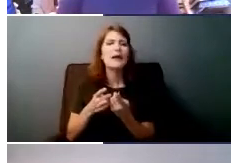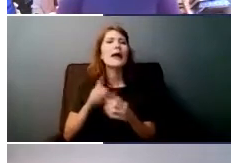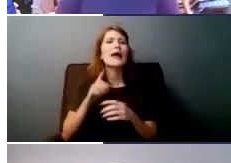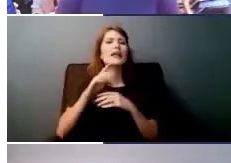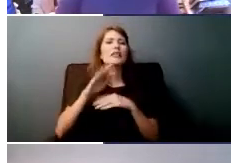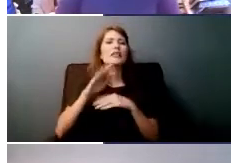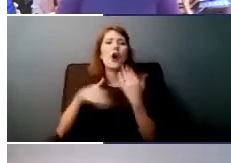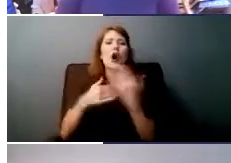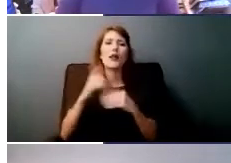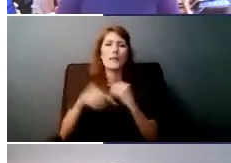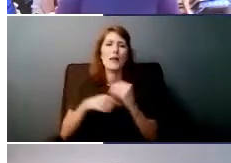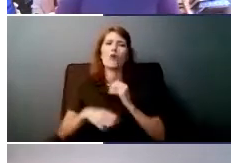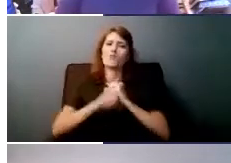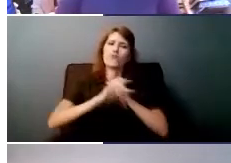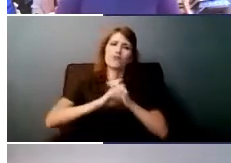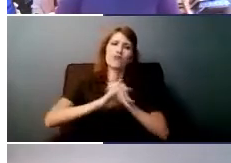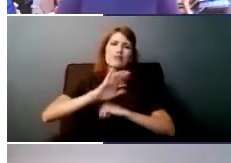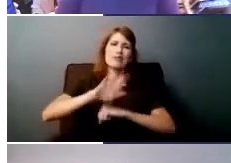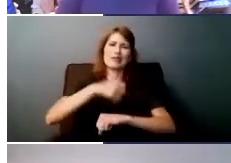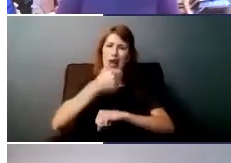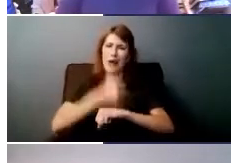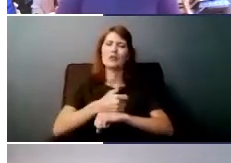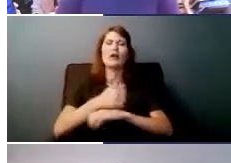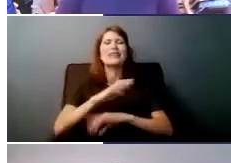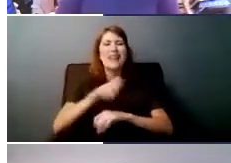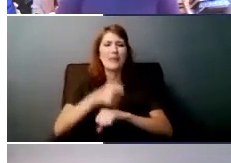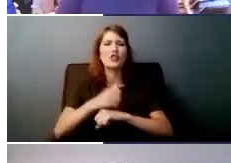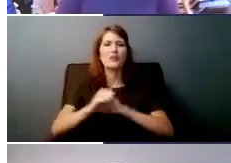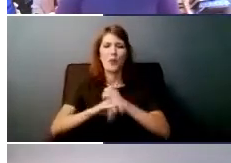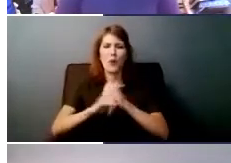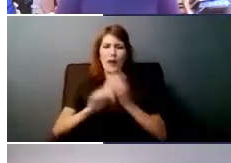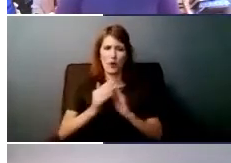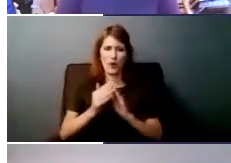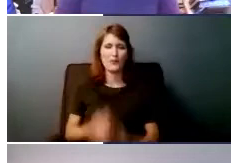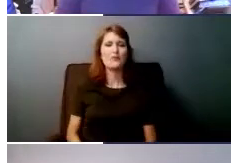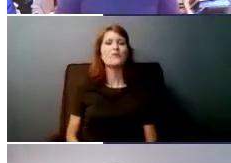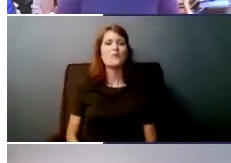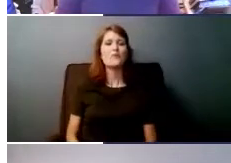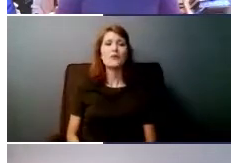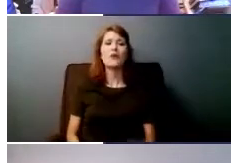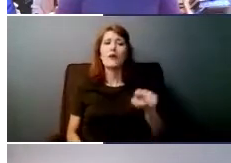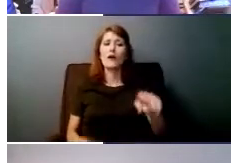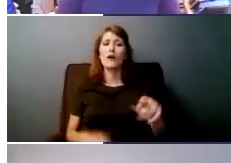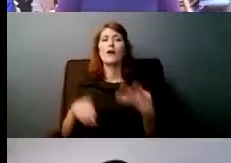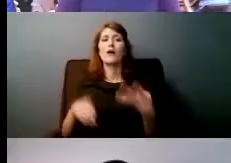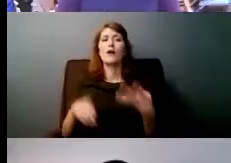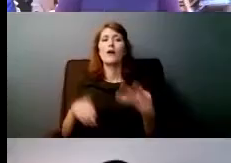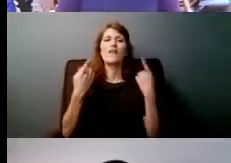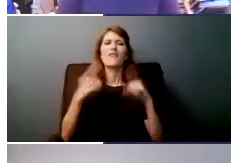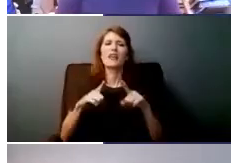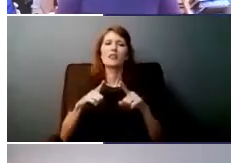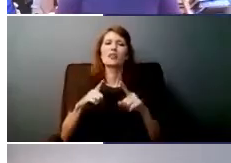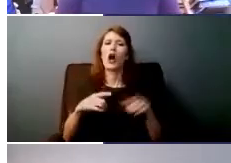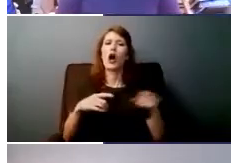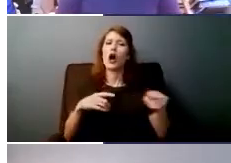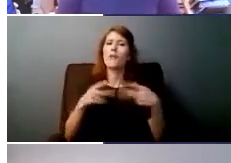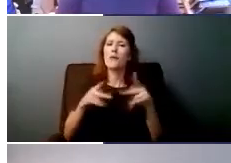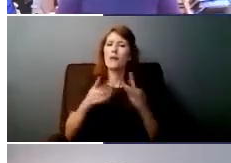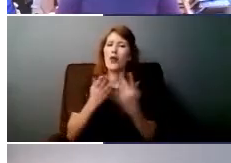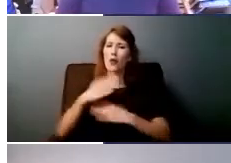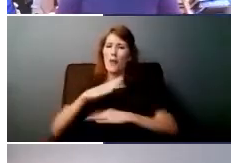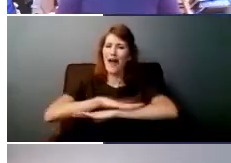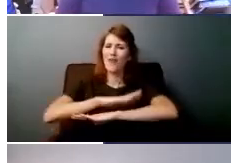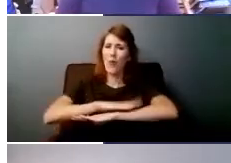promoting community. Virtual events are platform enabled, which also means that they are not necessarily a webinar, because for the